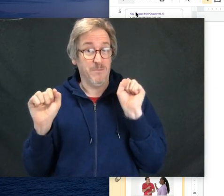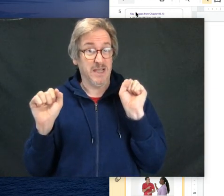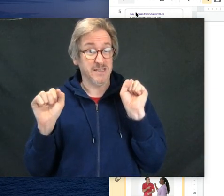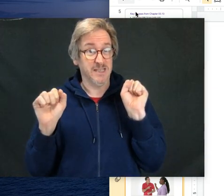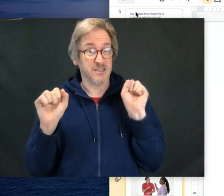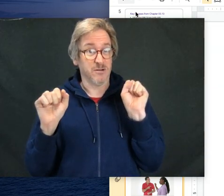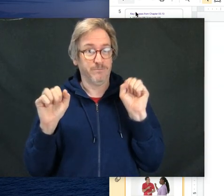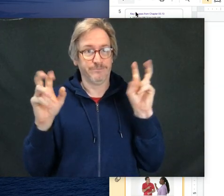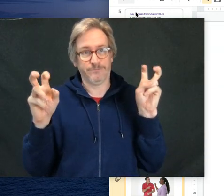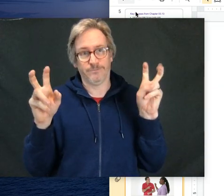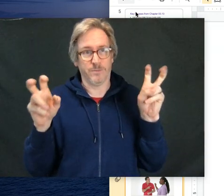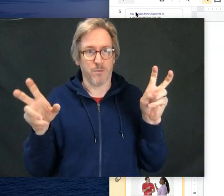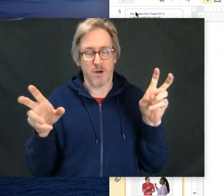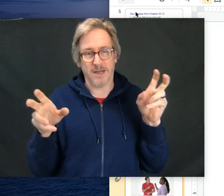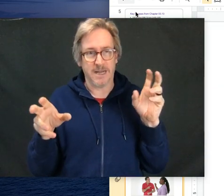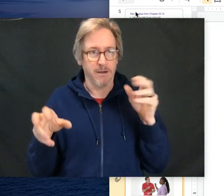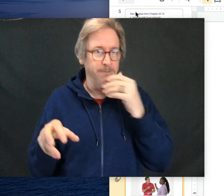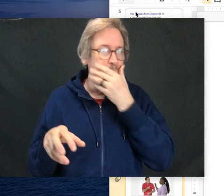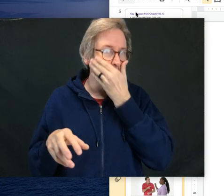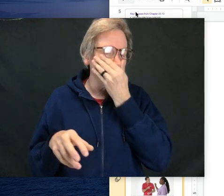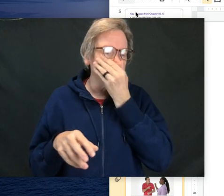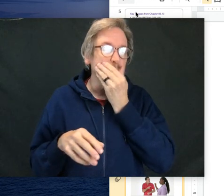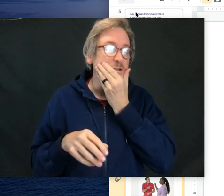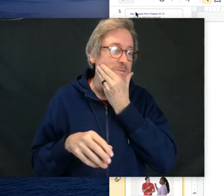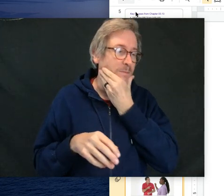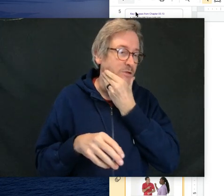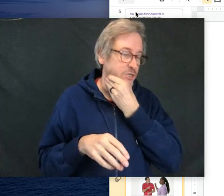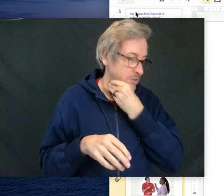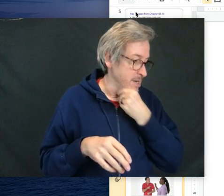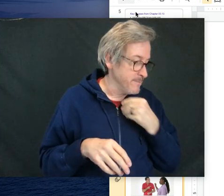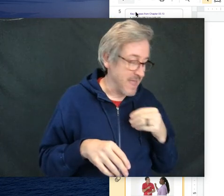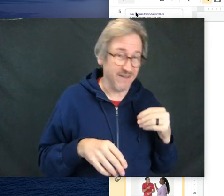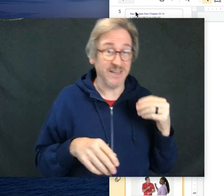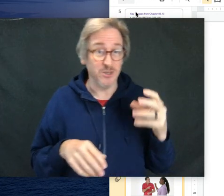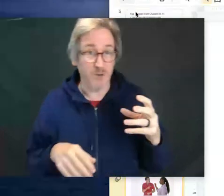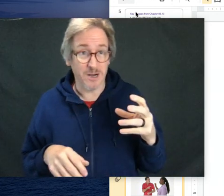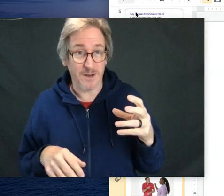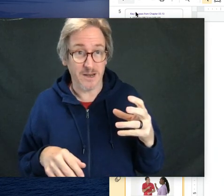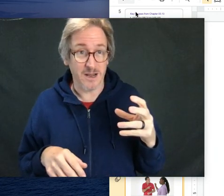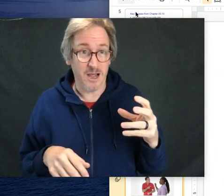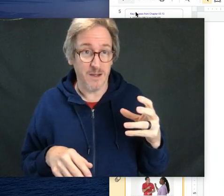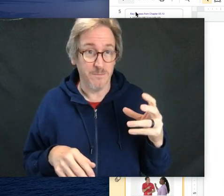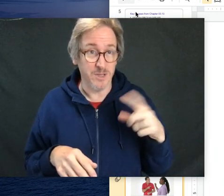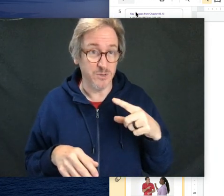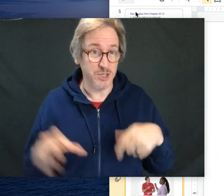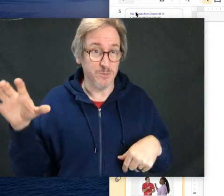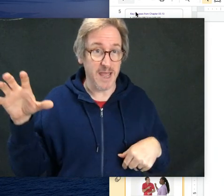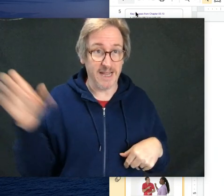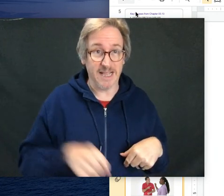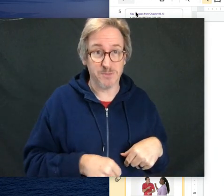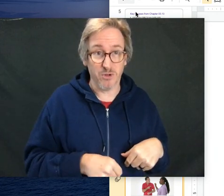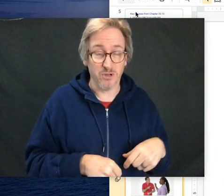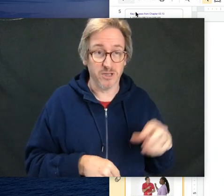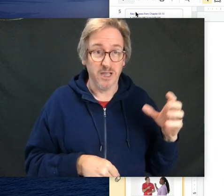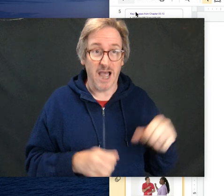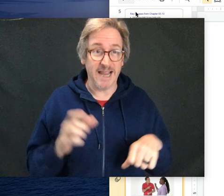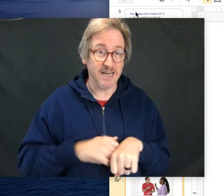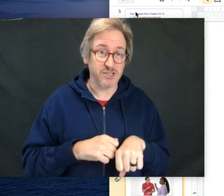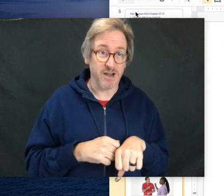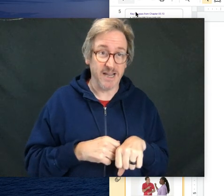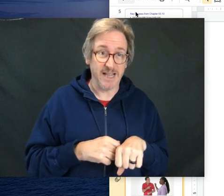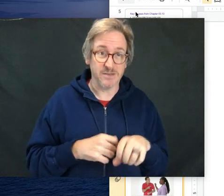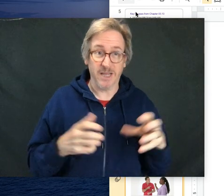YouTube because these are proprietary to the publisher. And if I do put it up on YouTube and it gets pulled, I